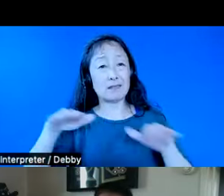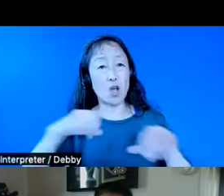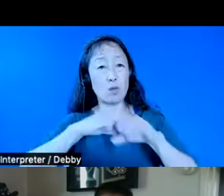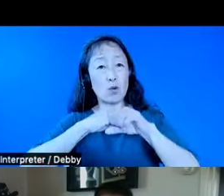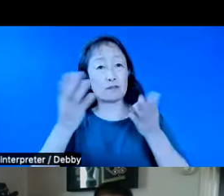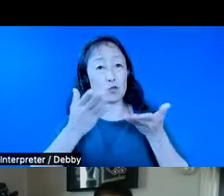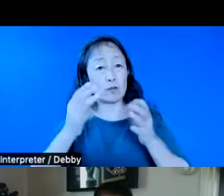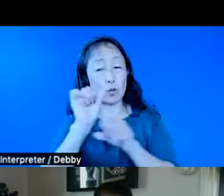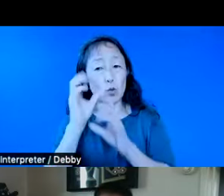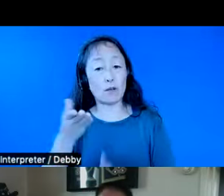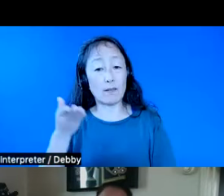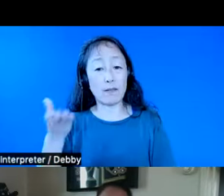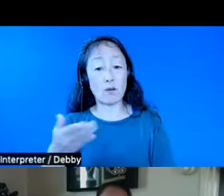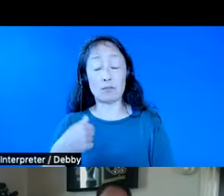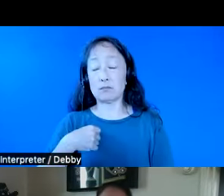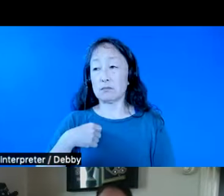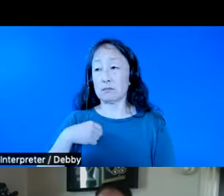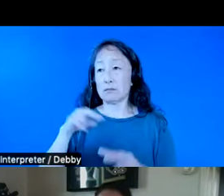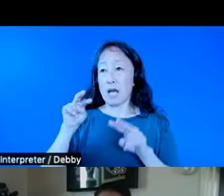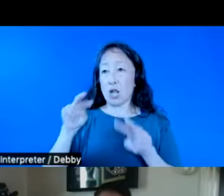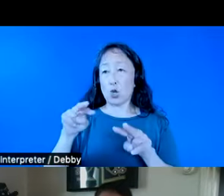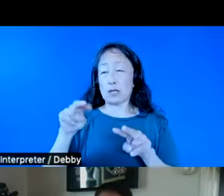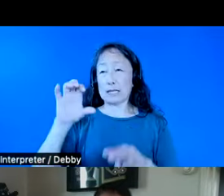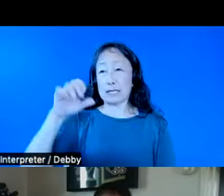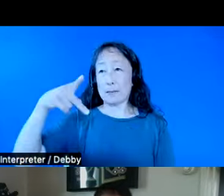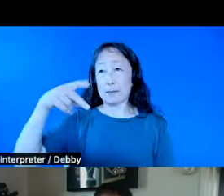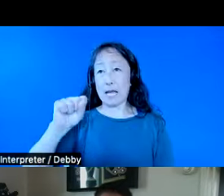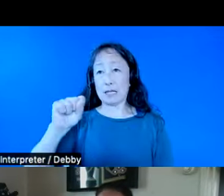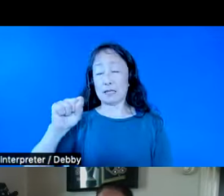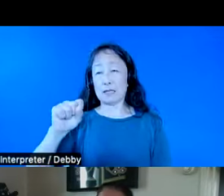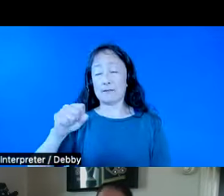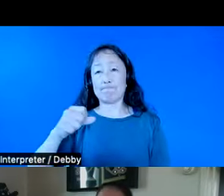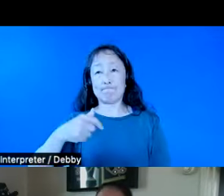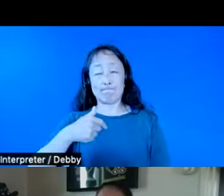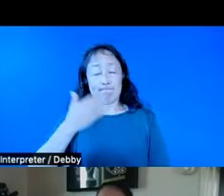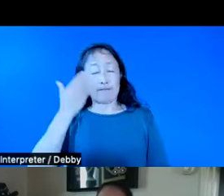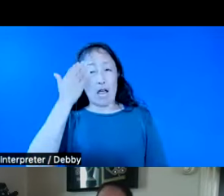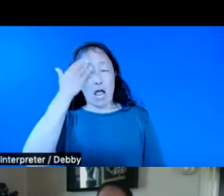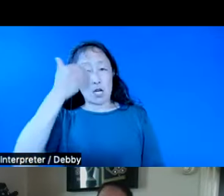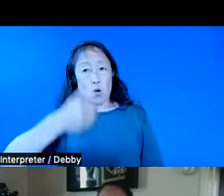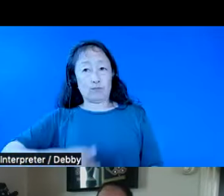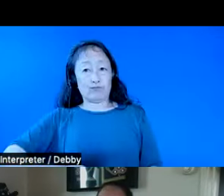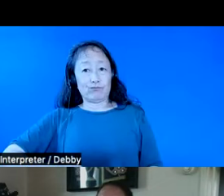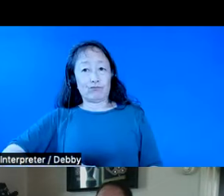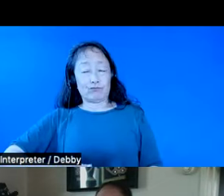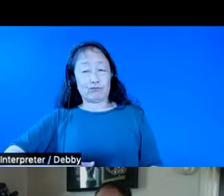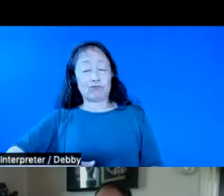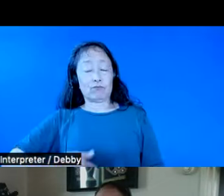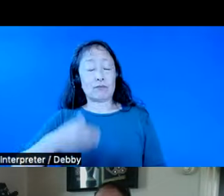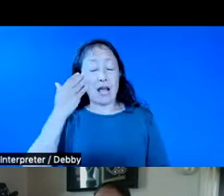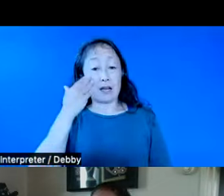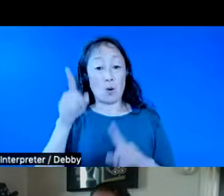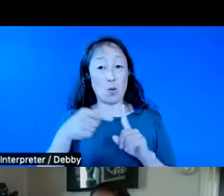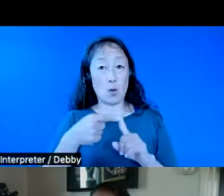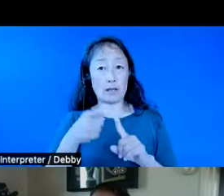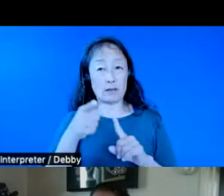And I looked at them, and you just know, you can tell when you're working with caseworkers that